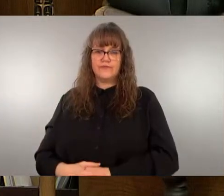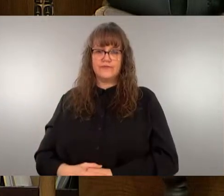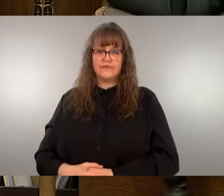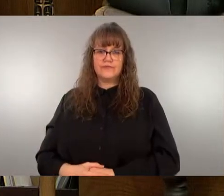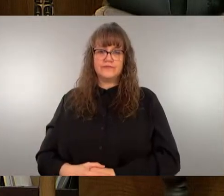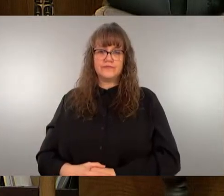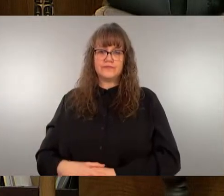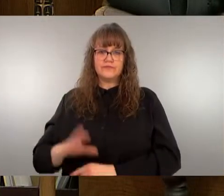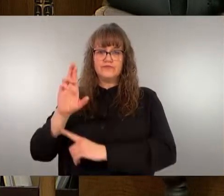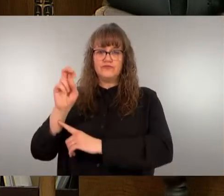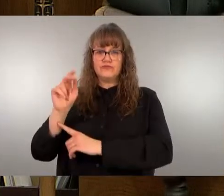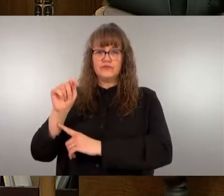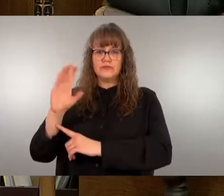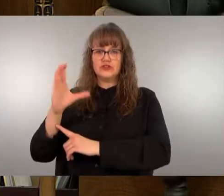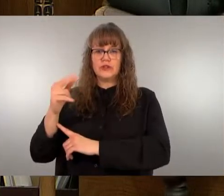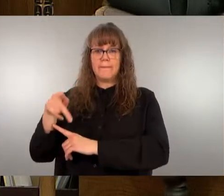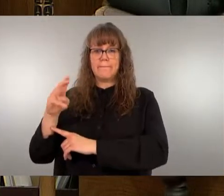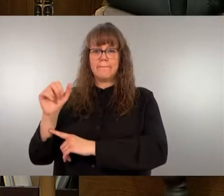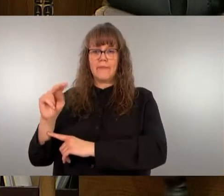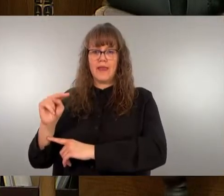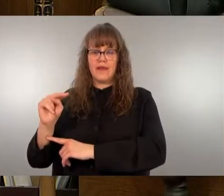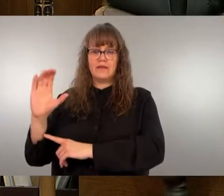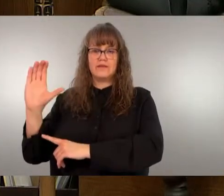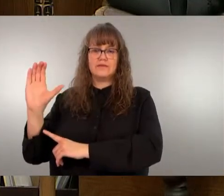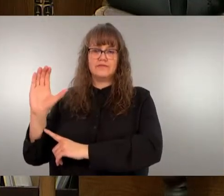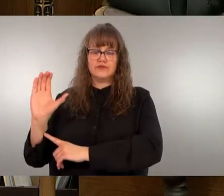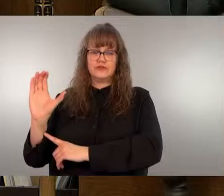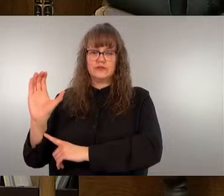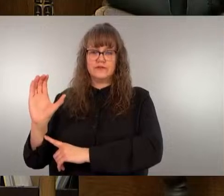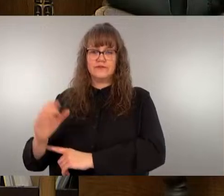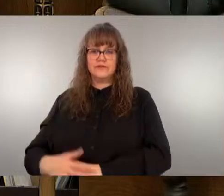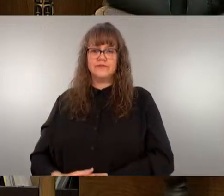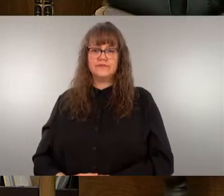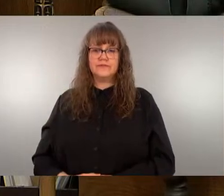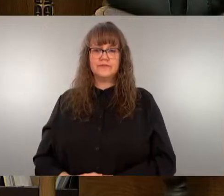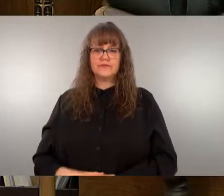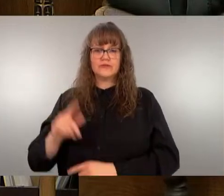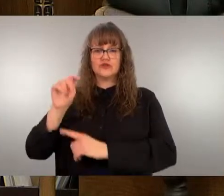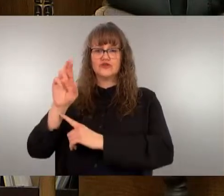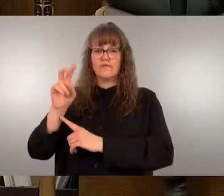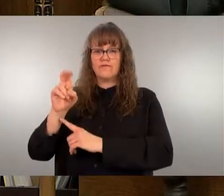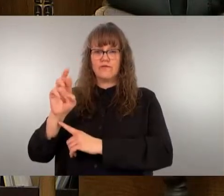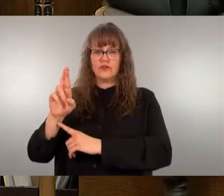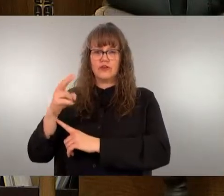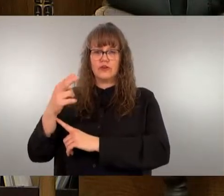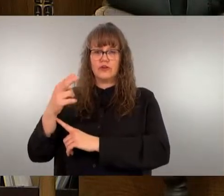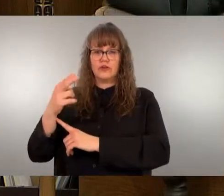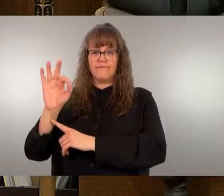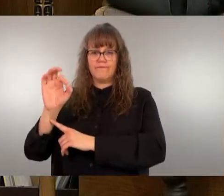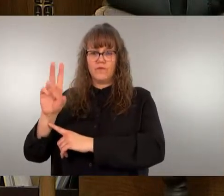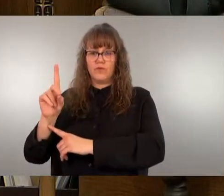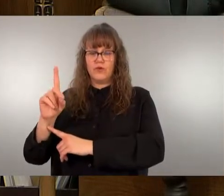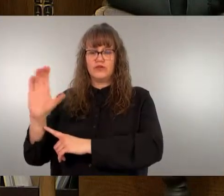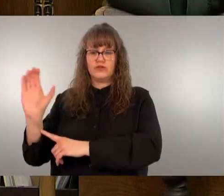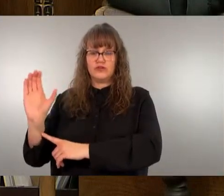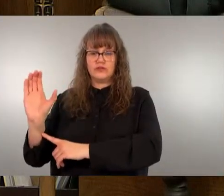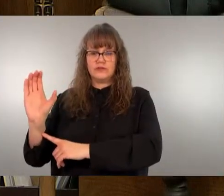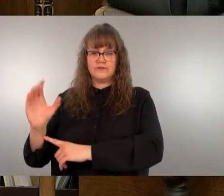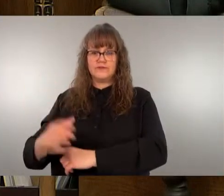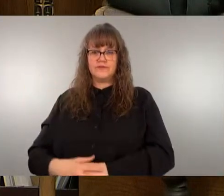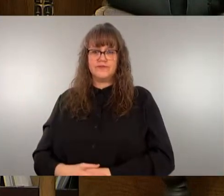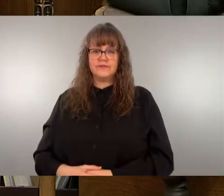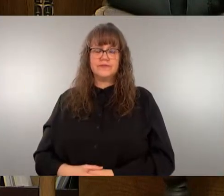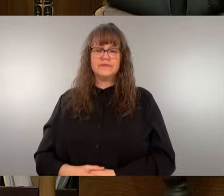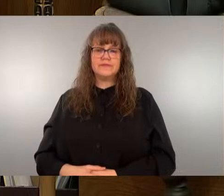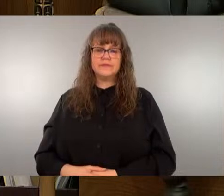BC. Surrey White Rock, Trevor Halford, Conservative Party of BC. Vancouver Fraserview, George Chow,